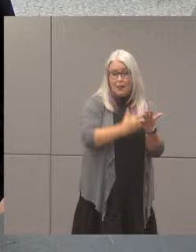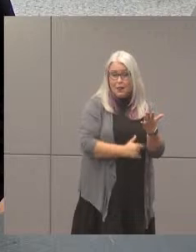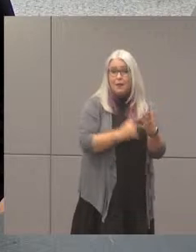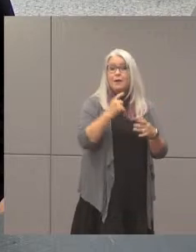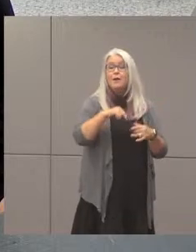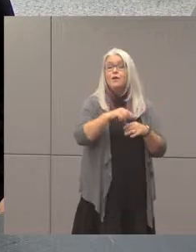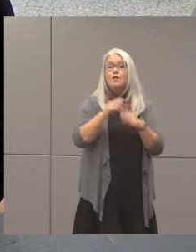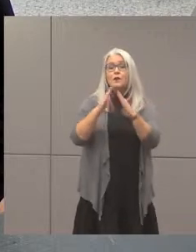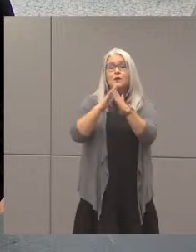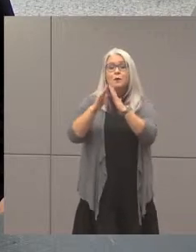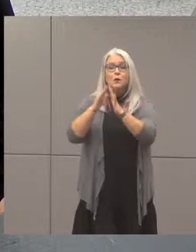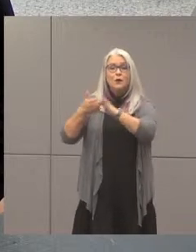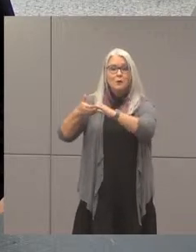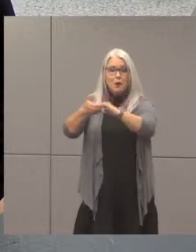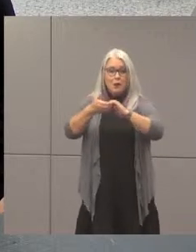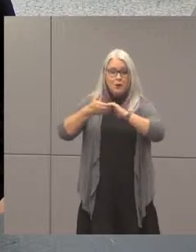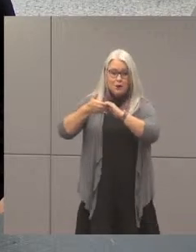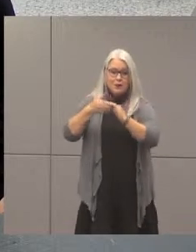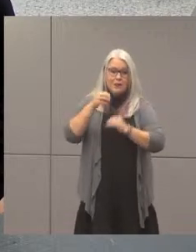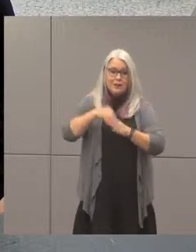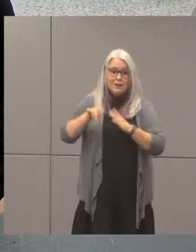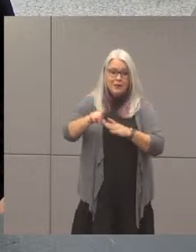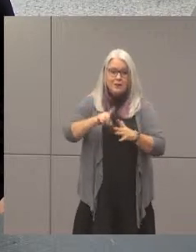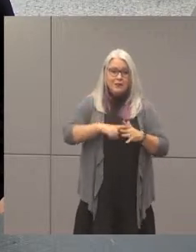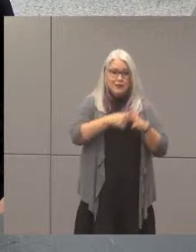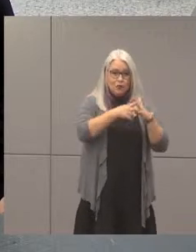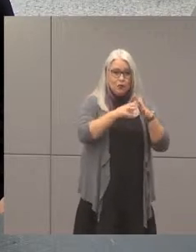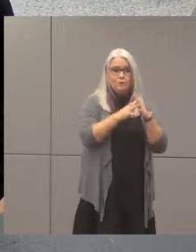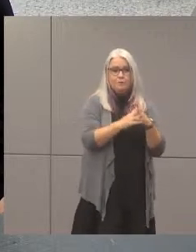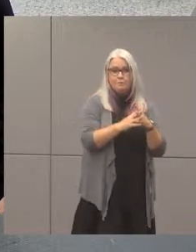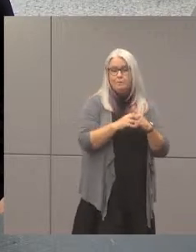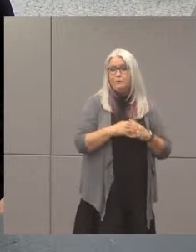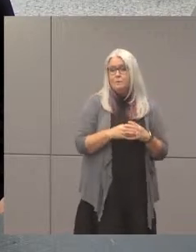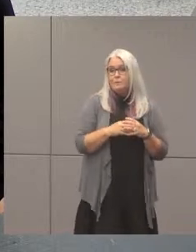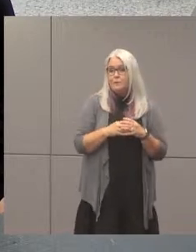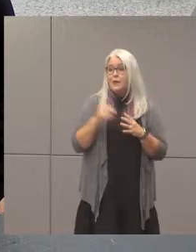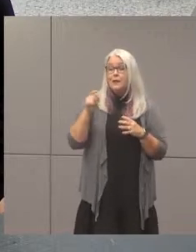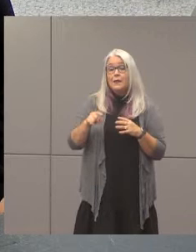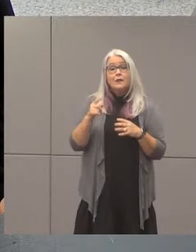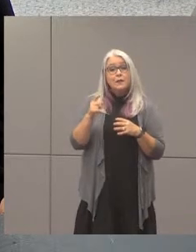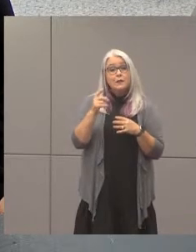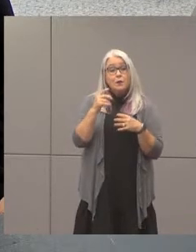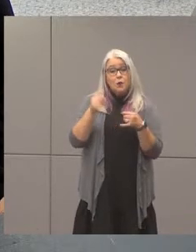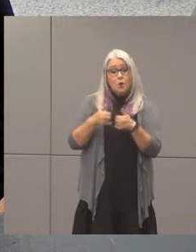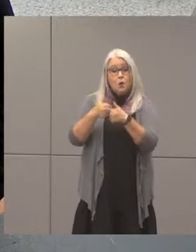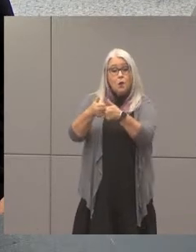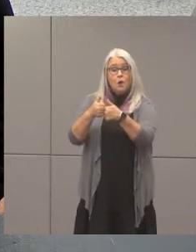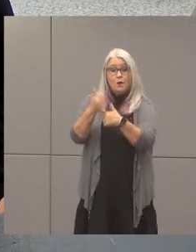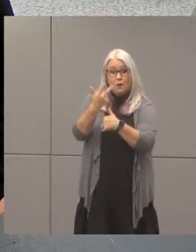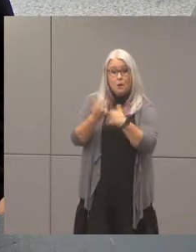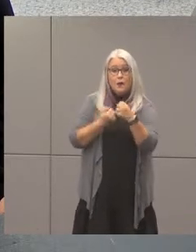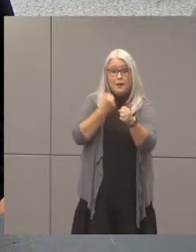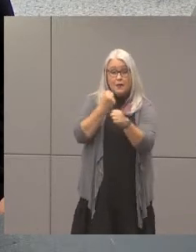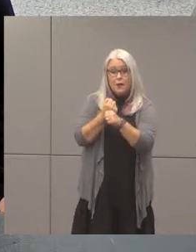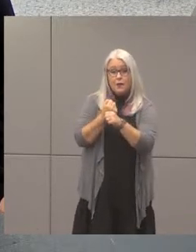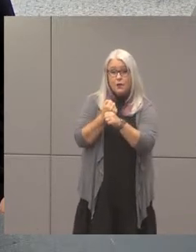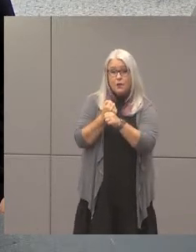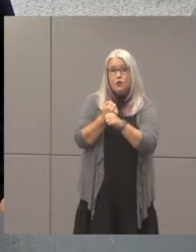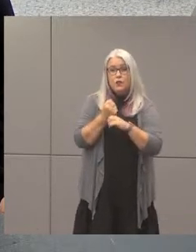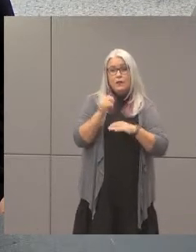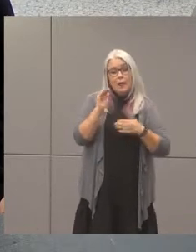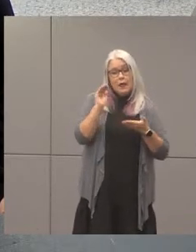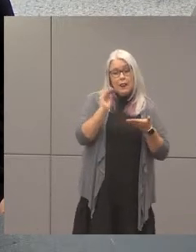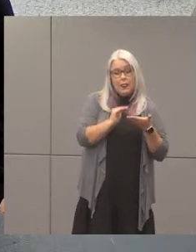partners who will be joining us in this initiative. And so this award is a 3-year award, just shy